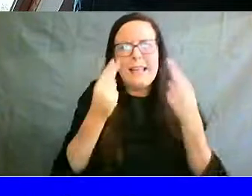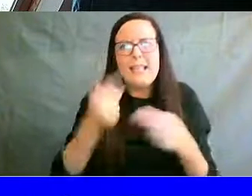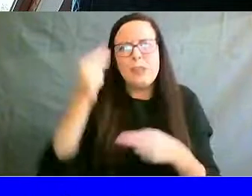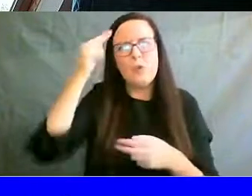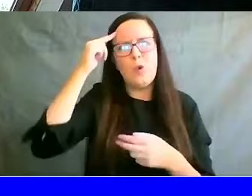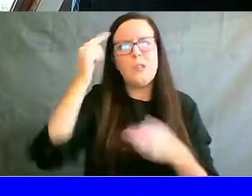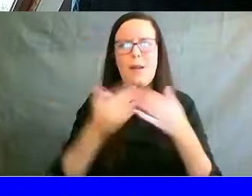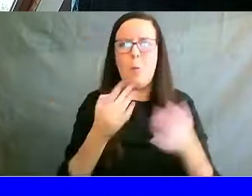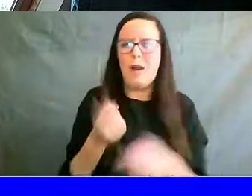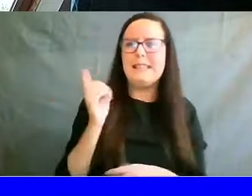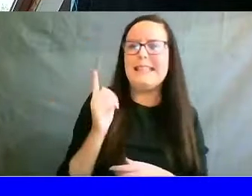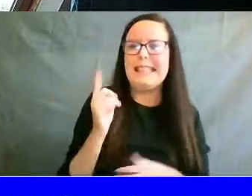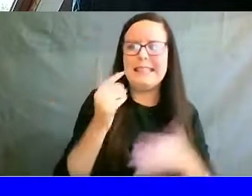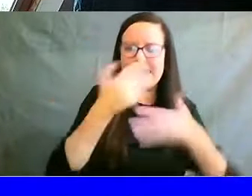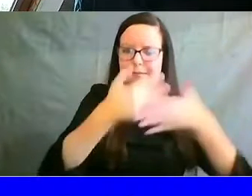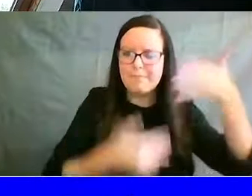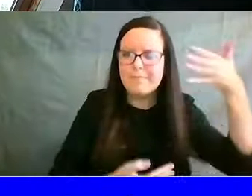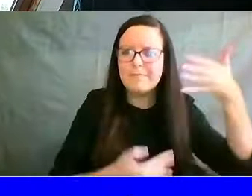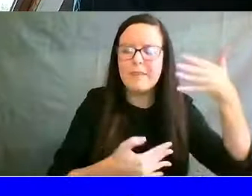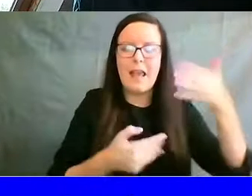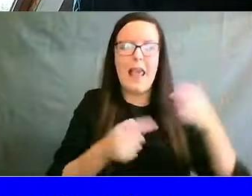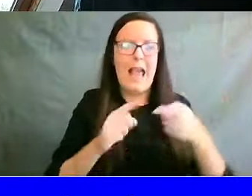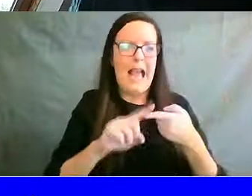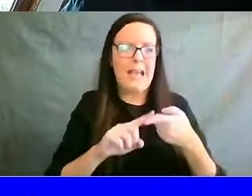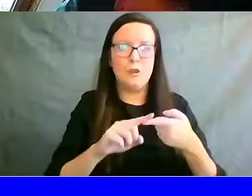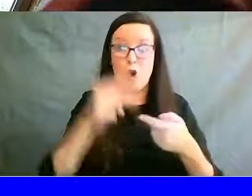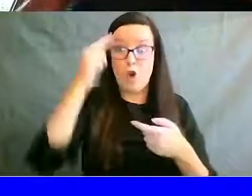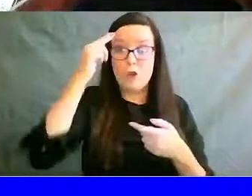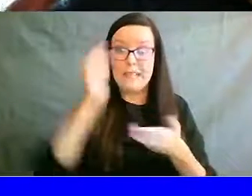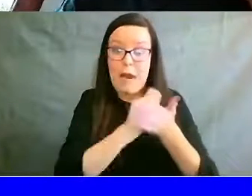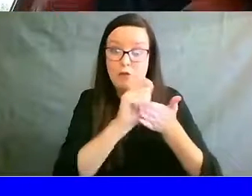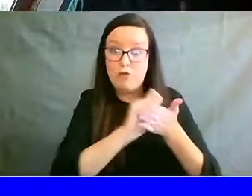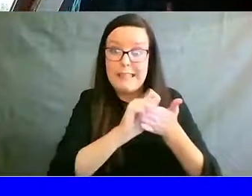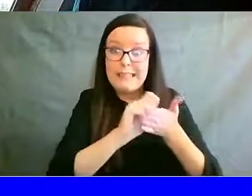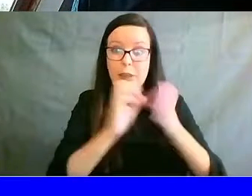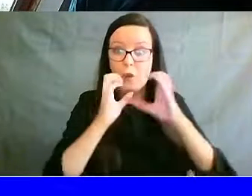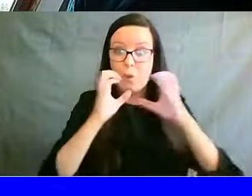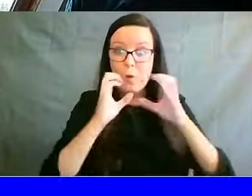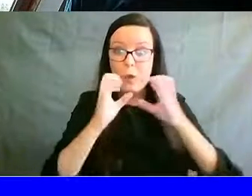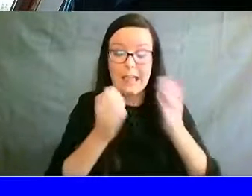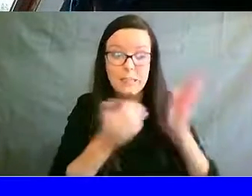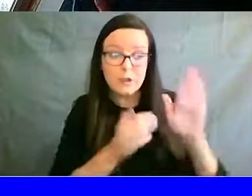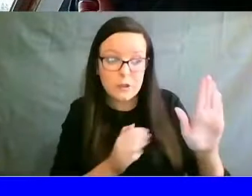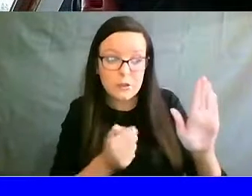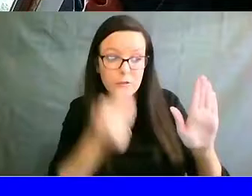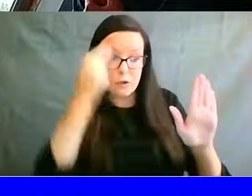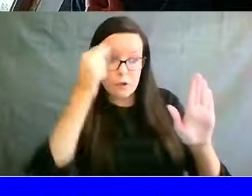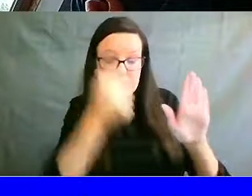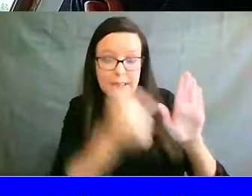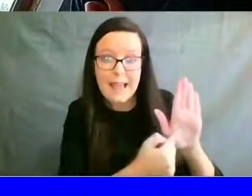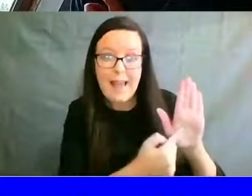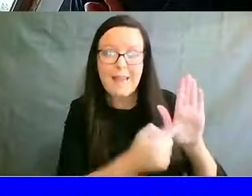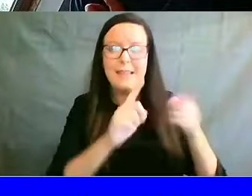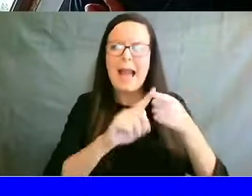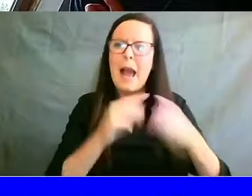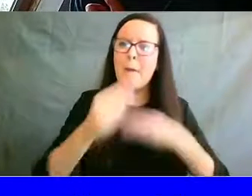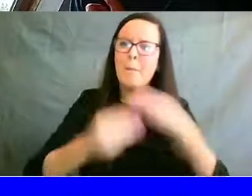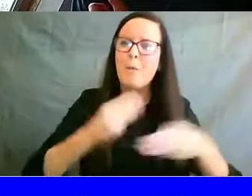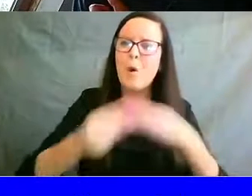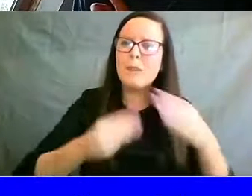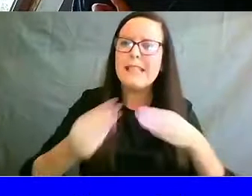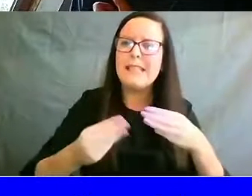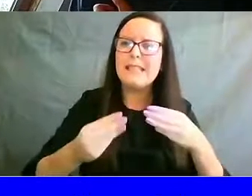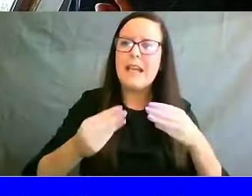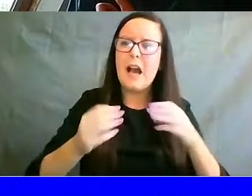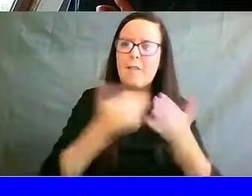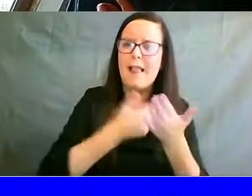them, understand the written communication, have a general understanding of the trial process, and critically can give their best